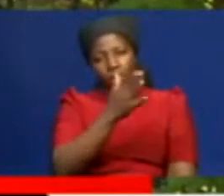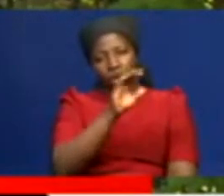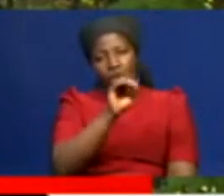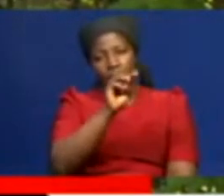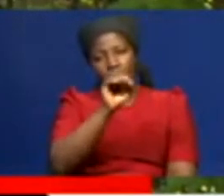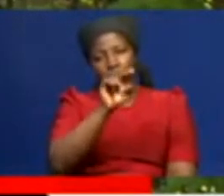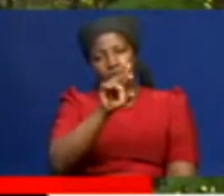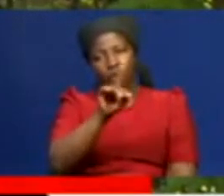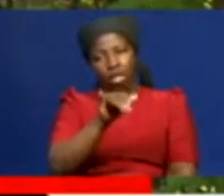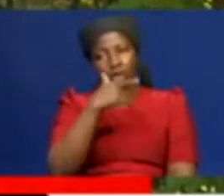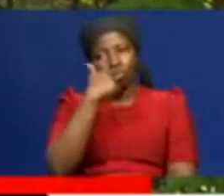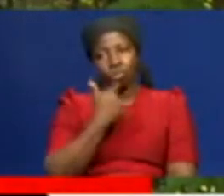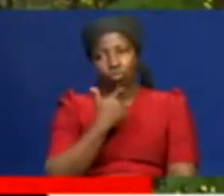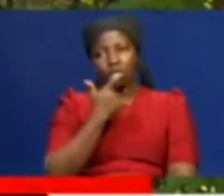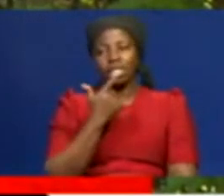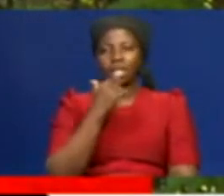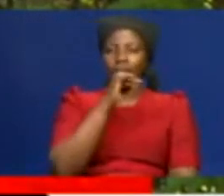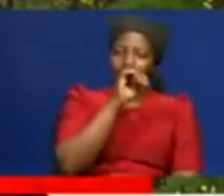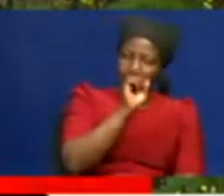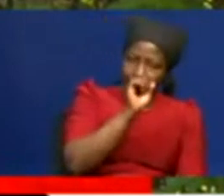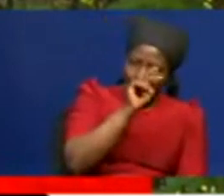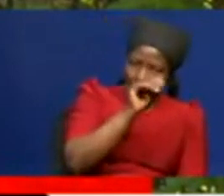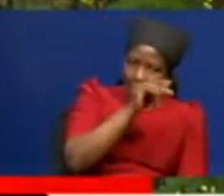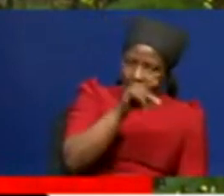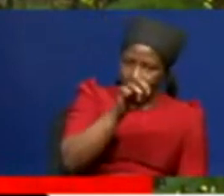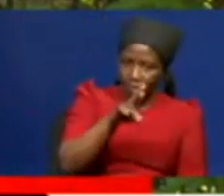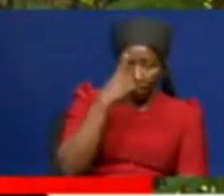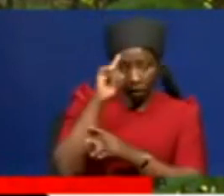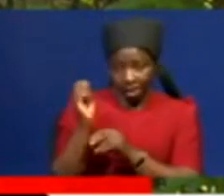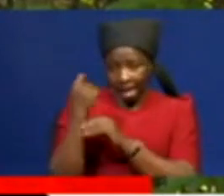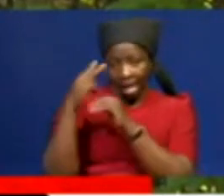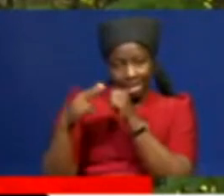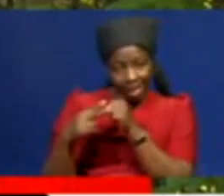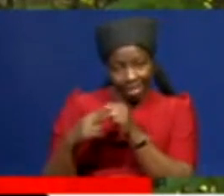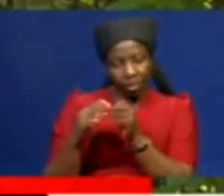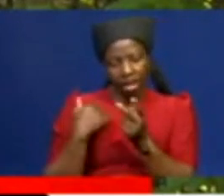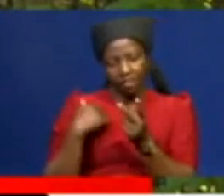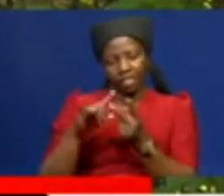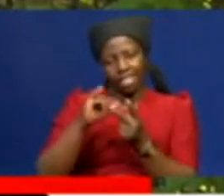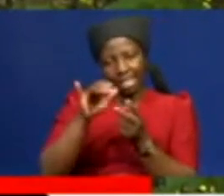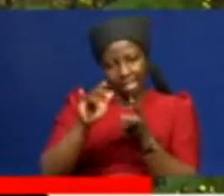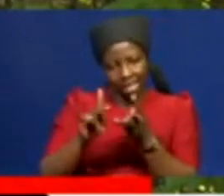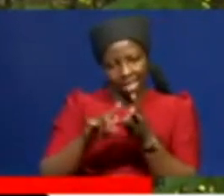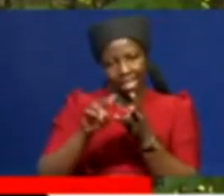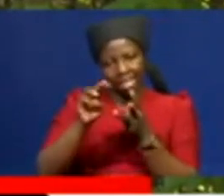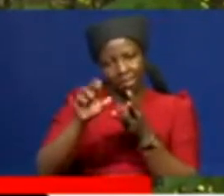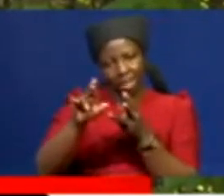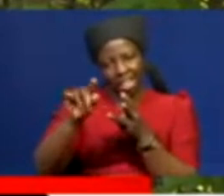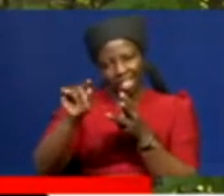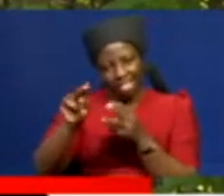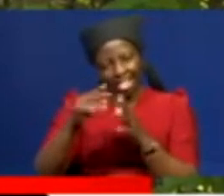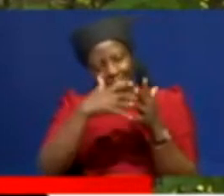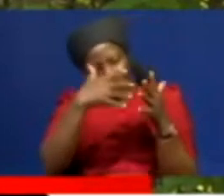skipper for Kenya Sevens. Mm-hmm. We have Jack Oje, we have Martin Owila. Mm-hmm. You know, the